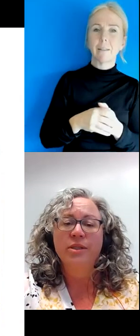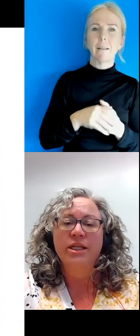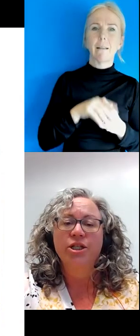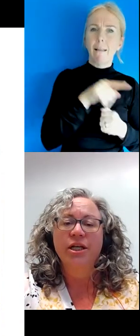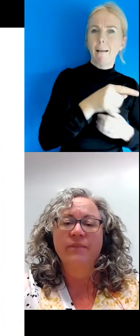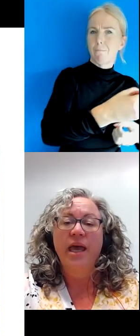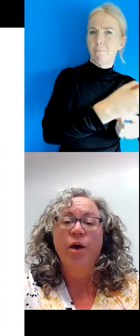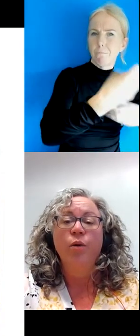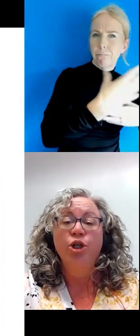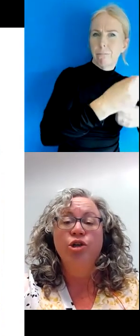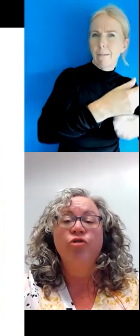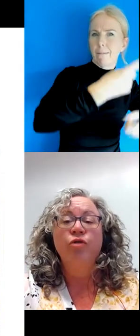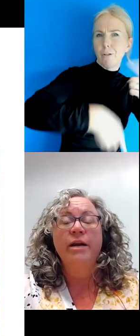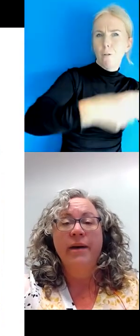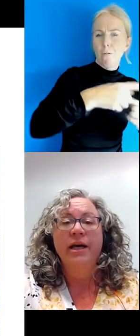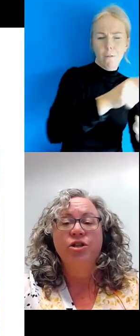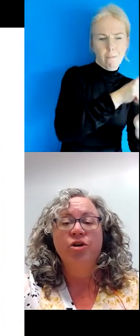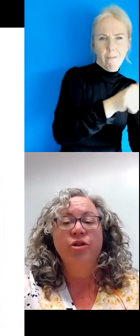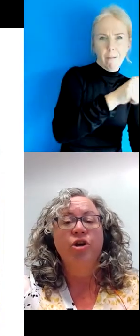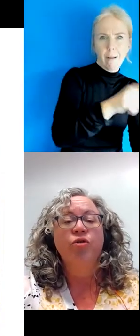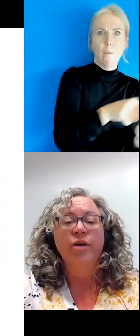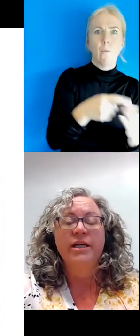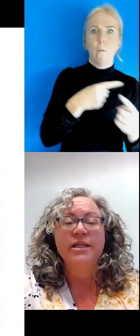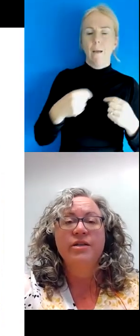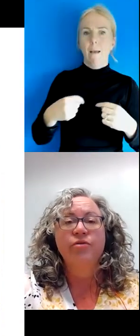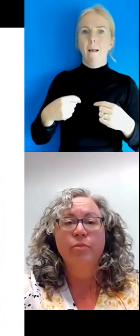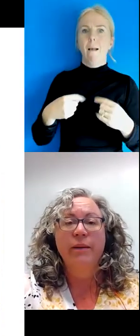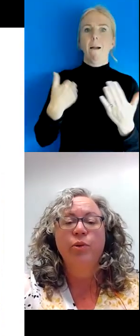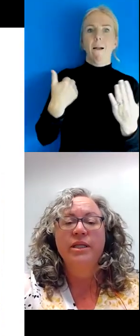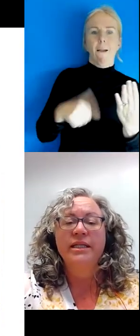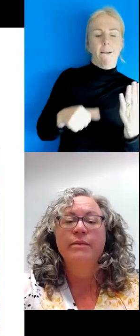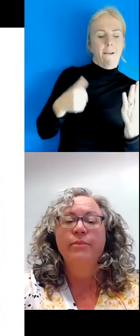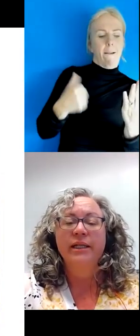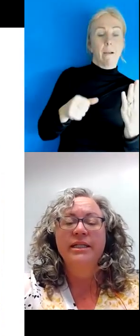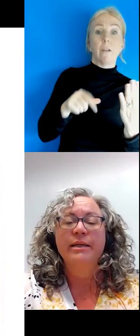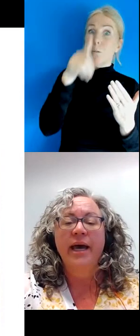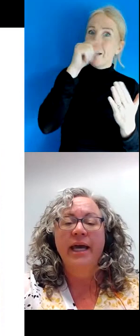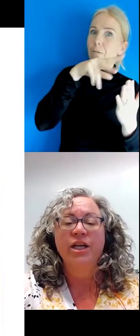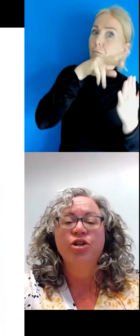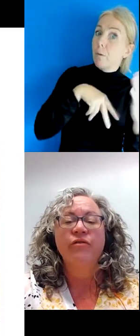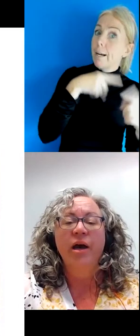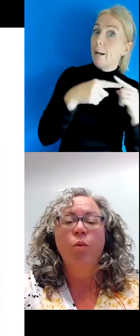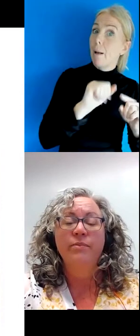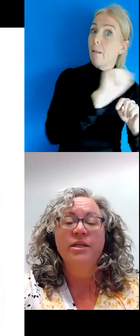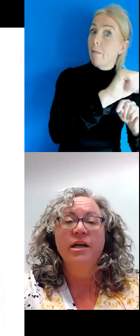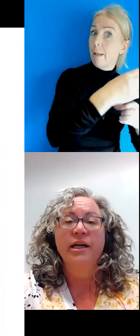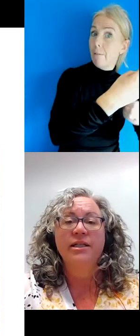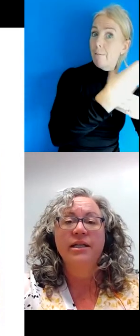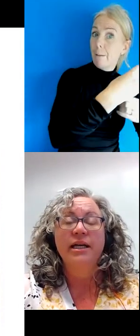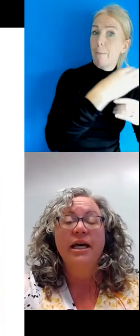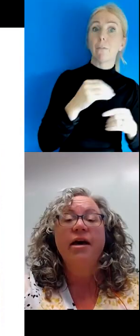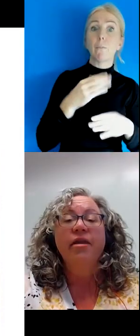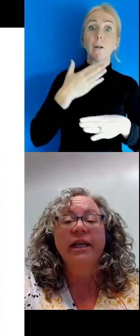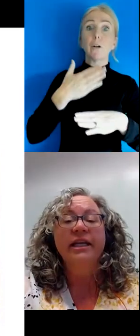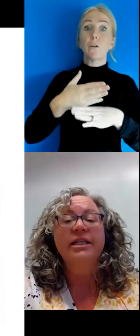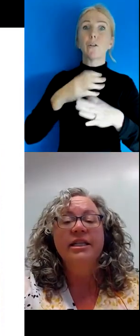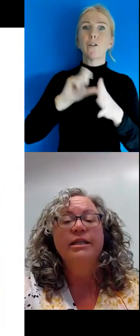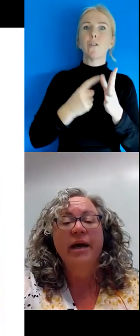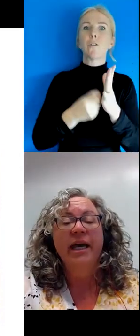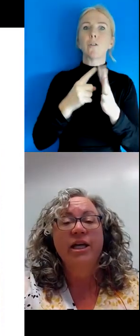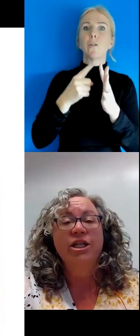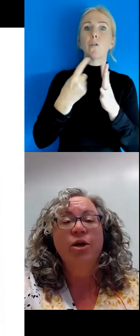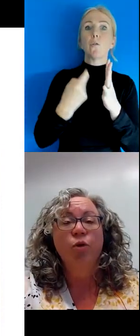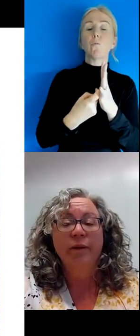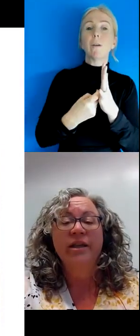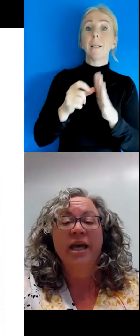value proposition, which you can read about on the Careers for People with Disability page of our website. The link to